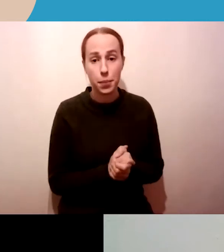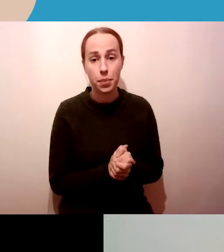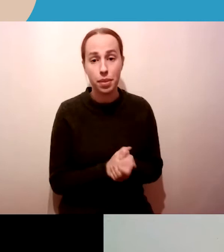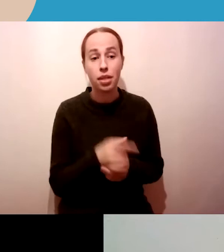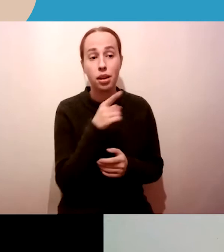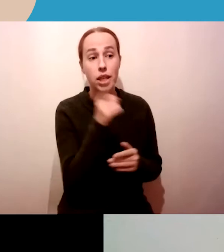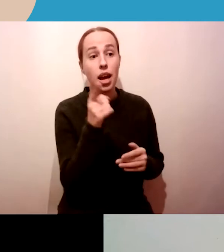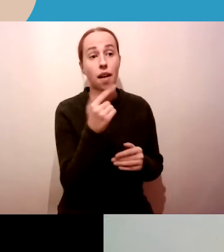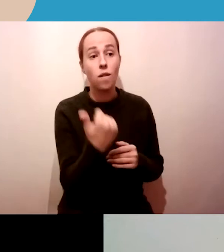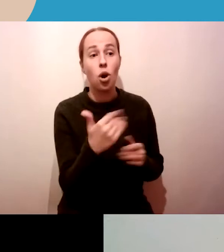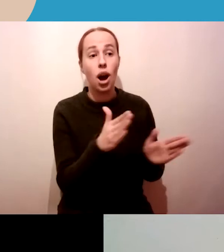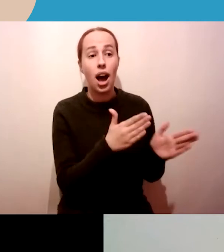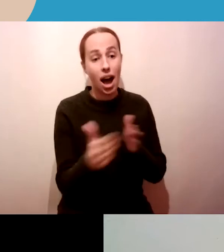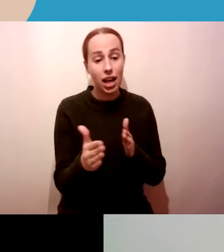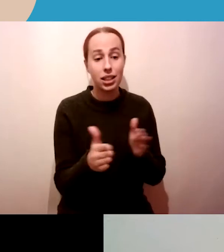education.